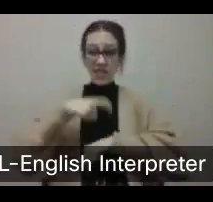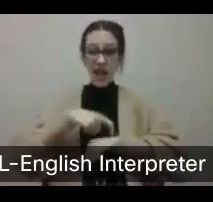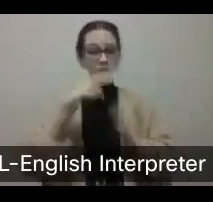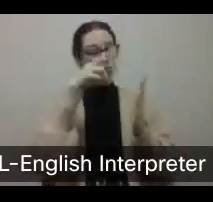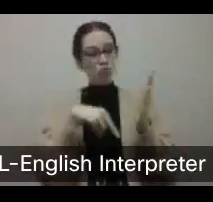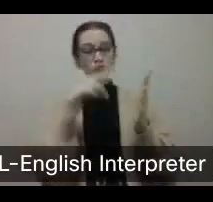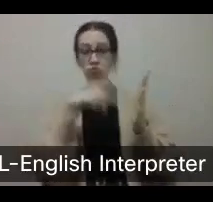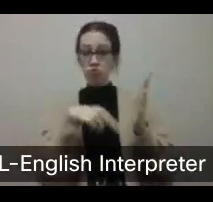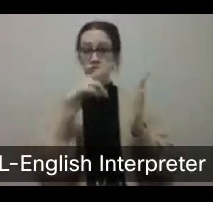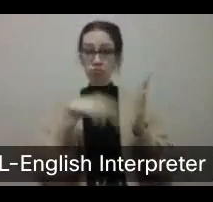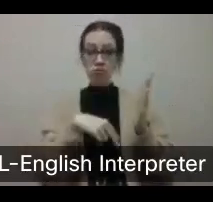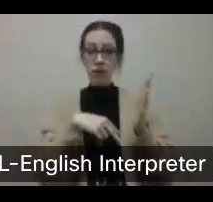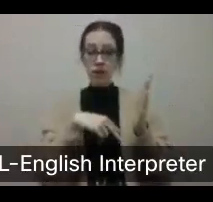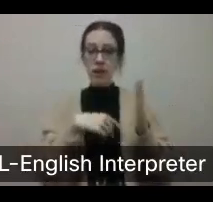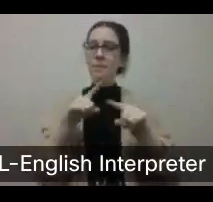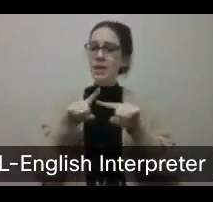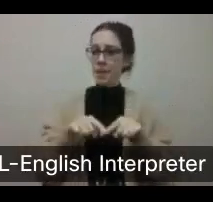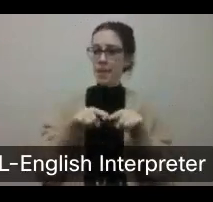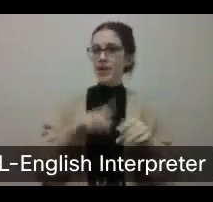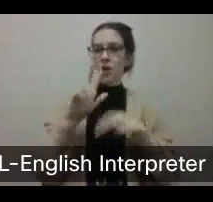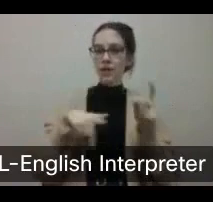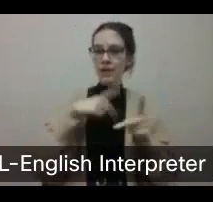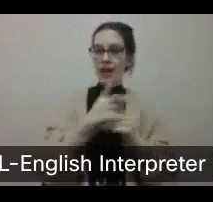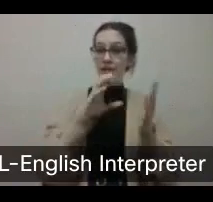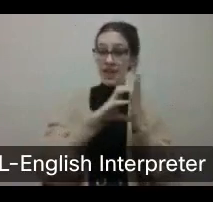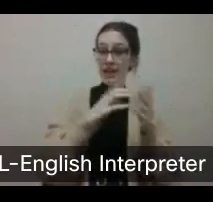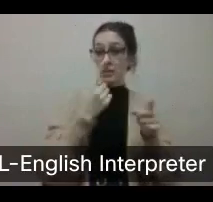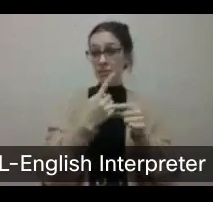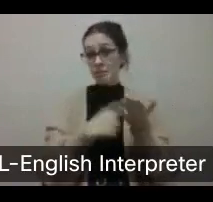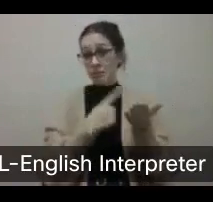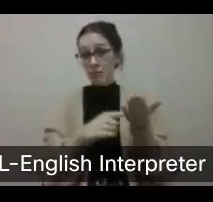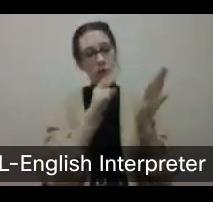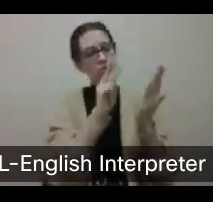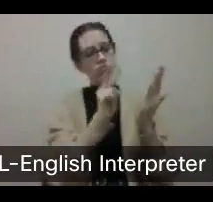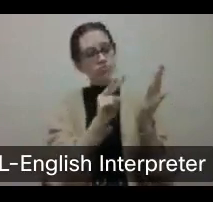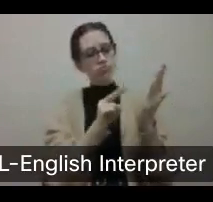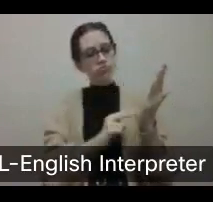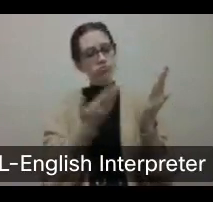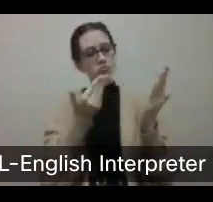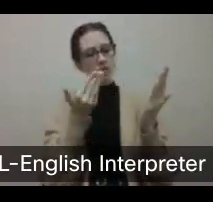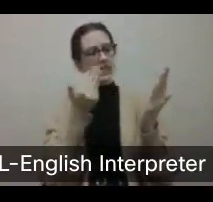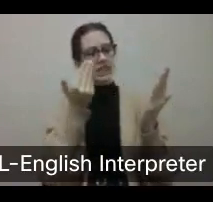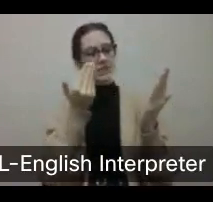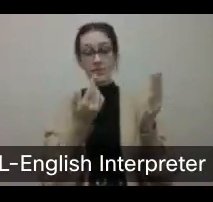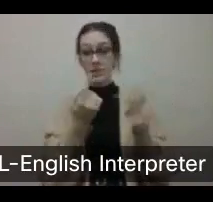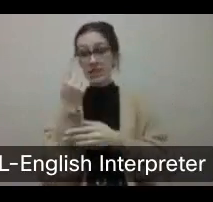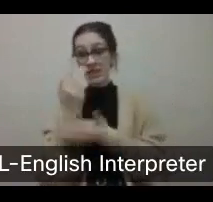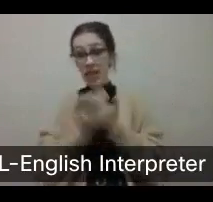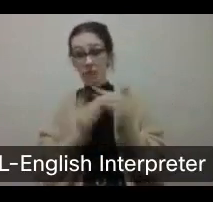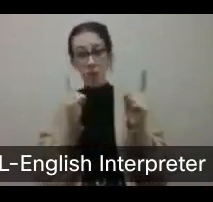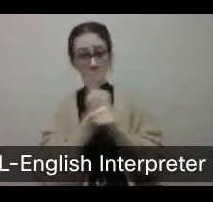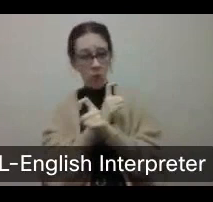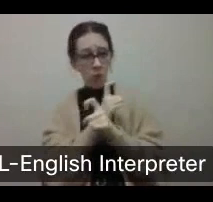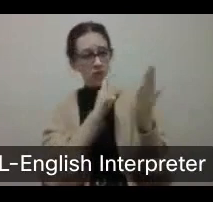Some texts are easier to understand quickly, other texts will take a bit more work, but make sure that you can identify the topic and the